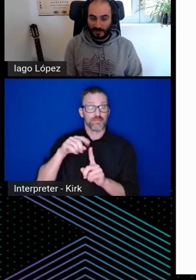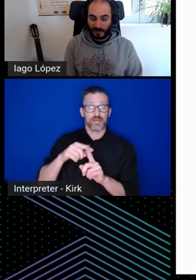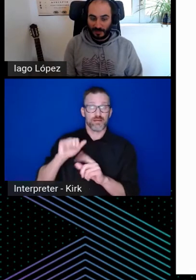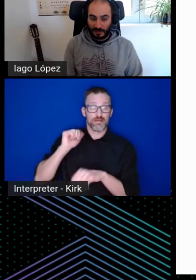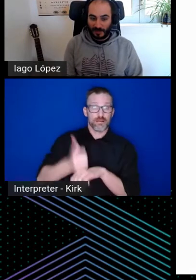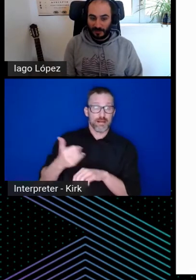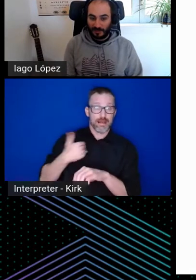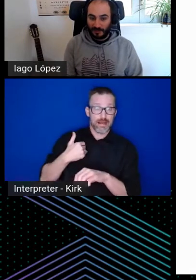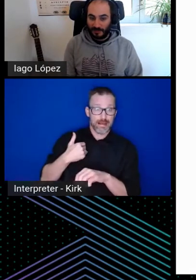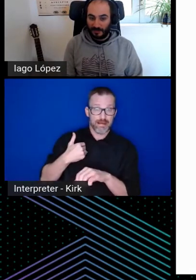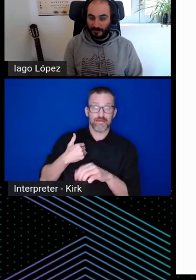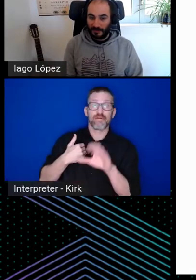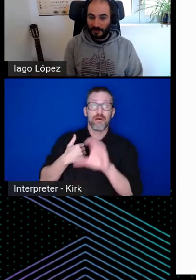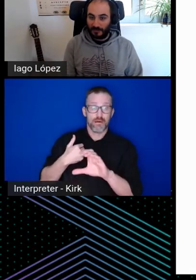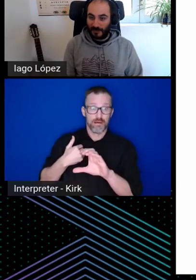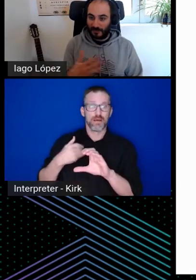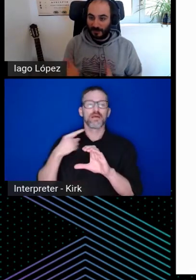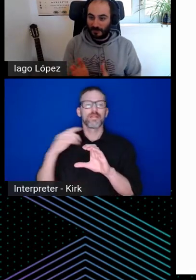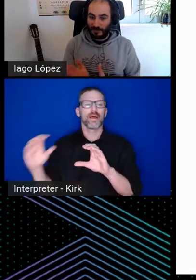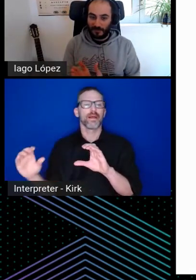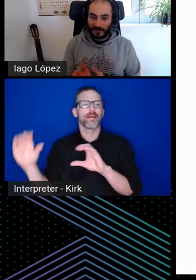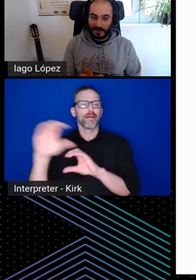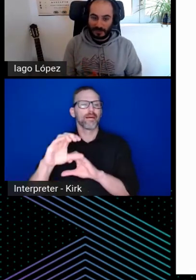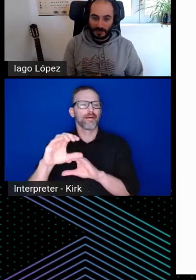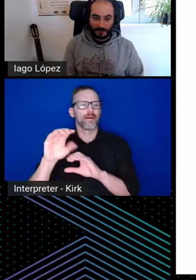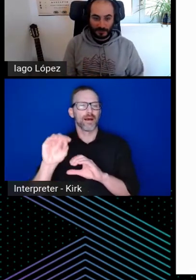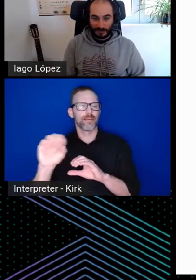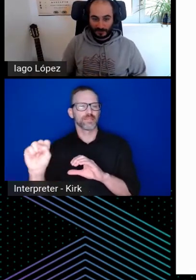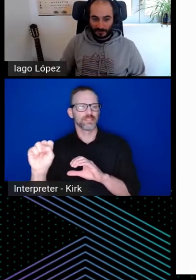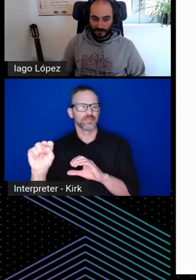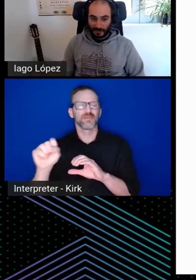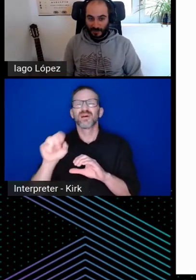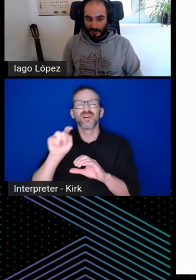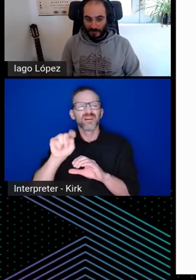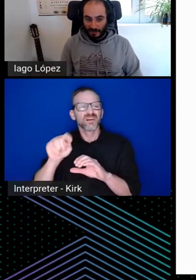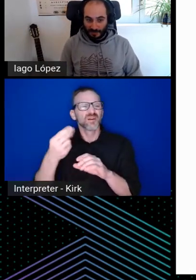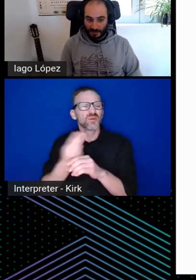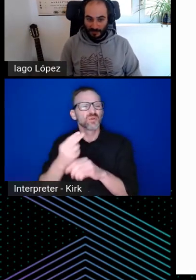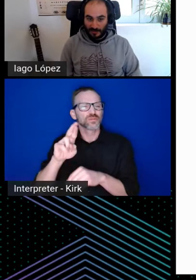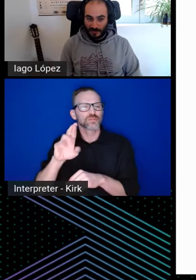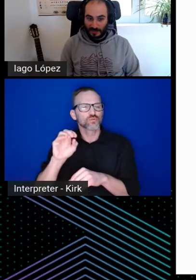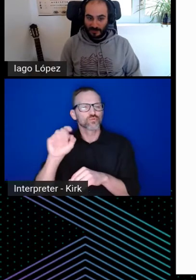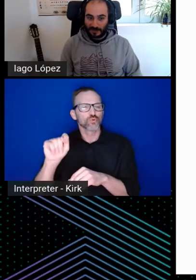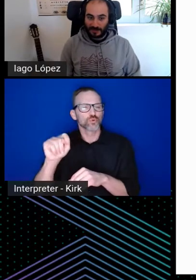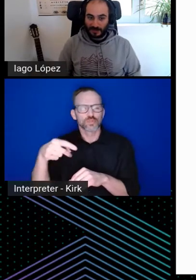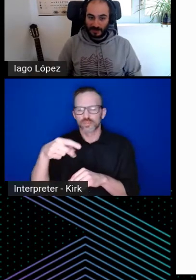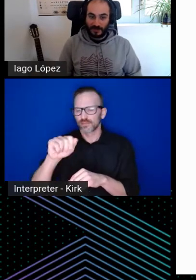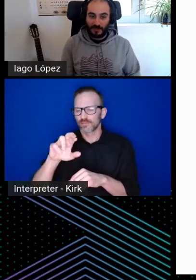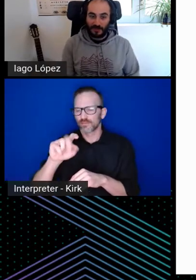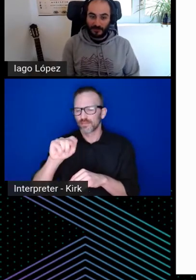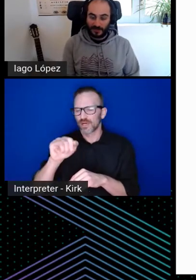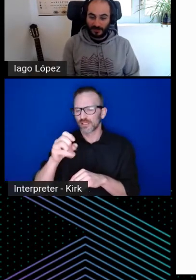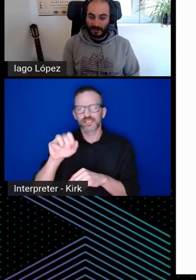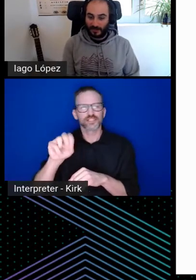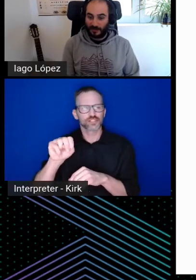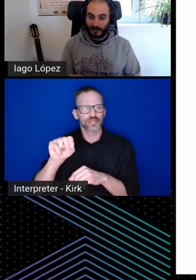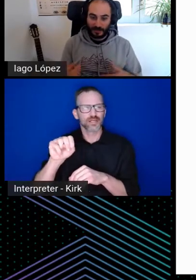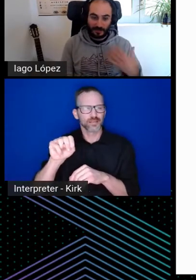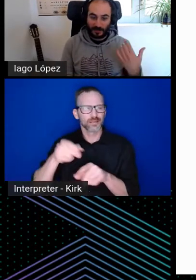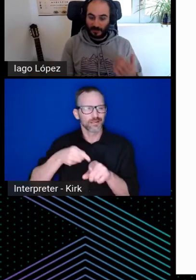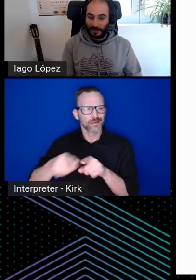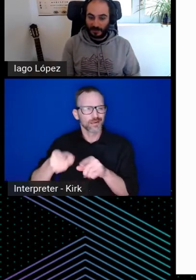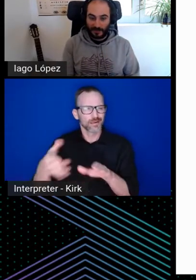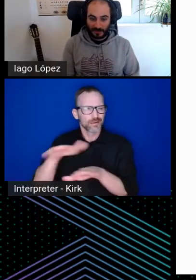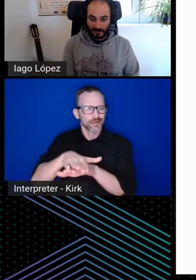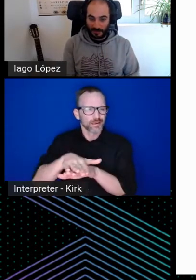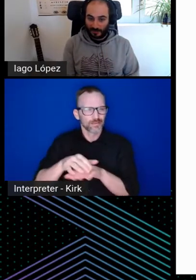system, and you mount your root partition. So the idea is that here you can do things like loading